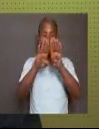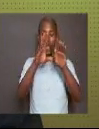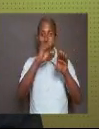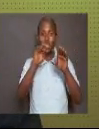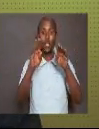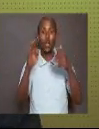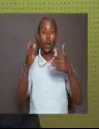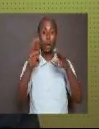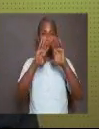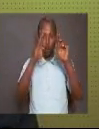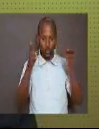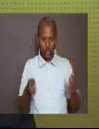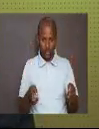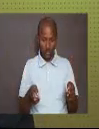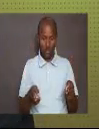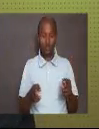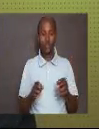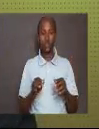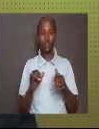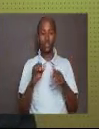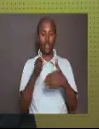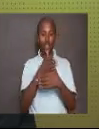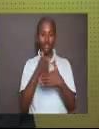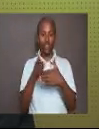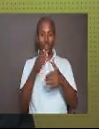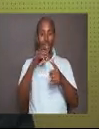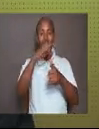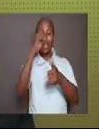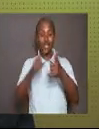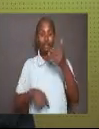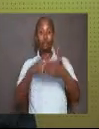bounded interval has extreme values.